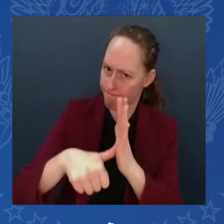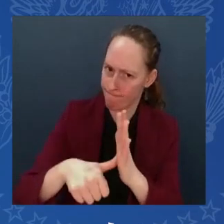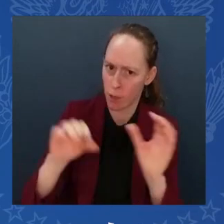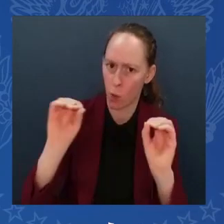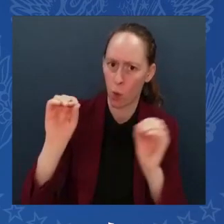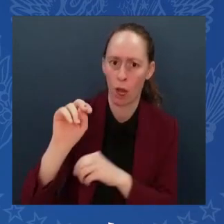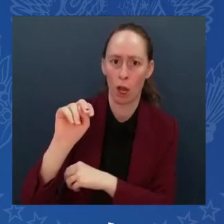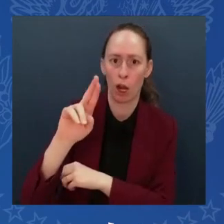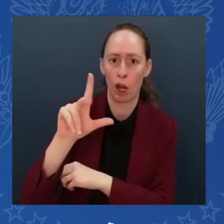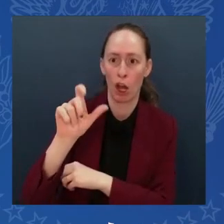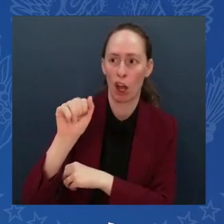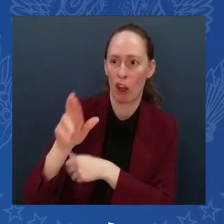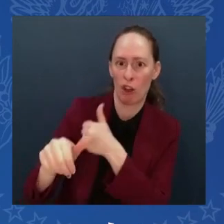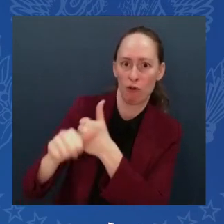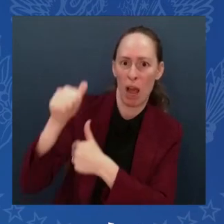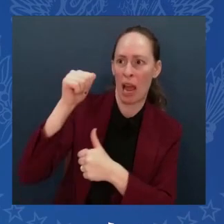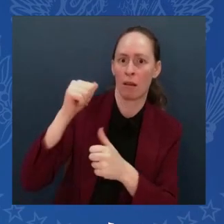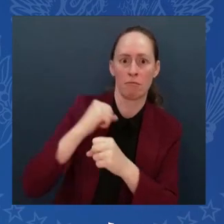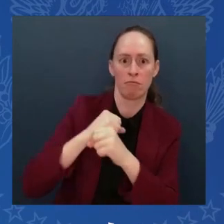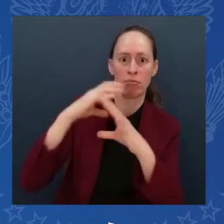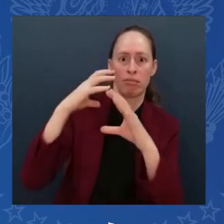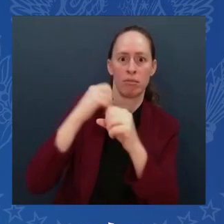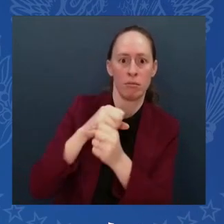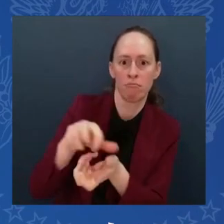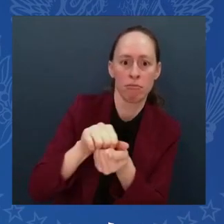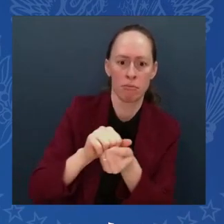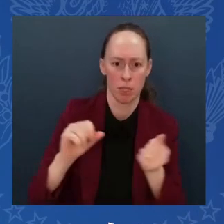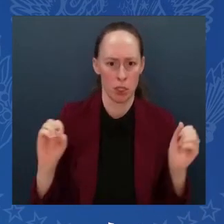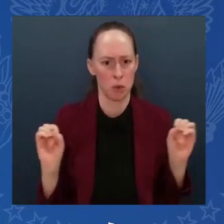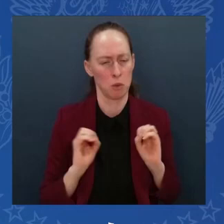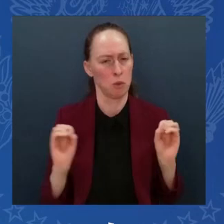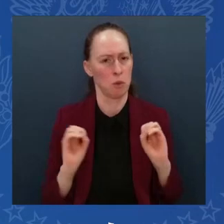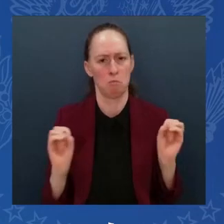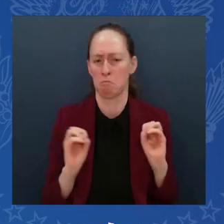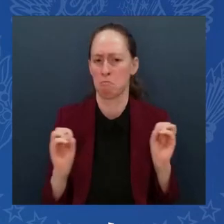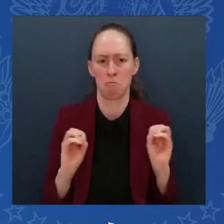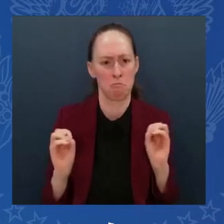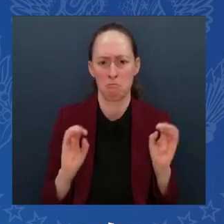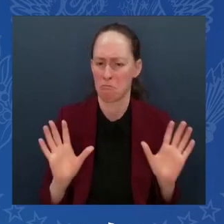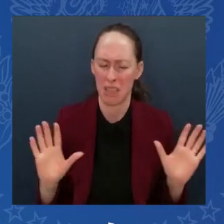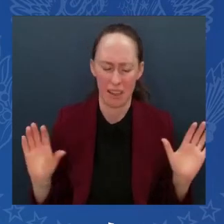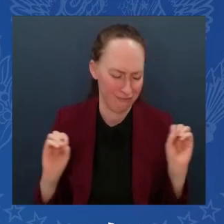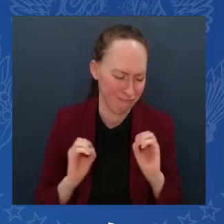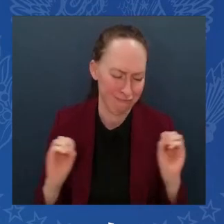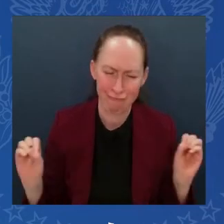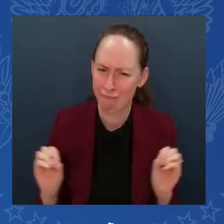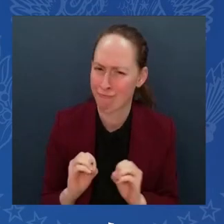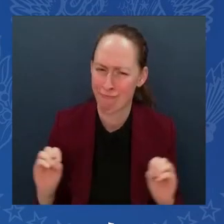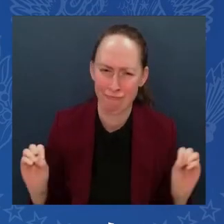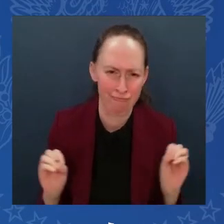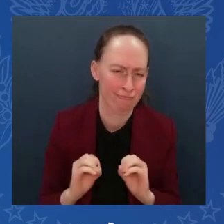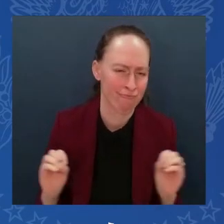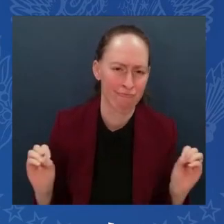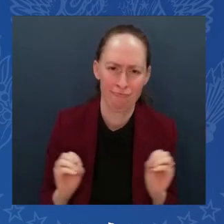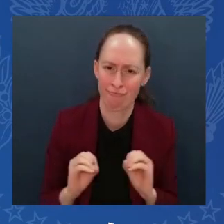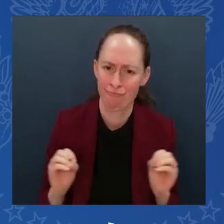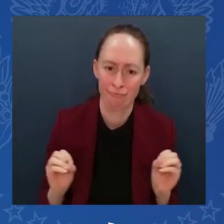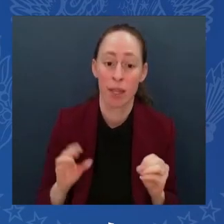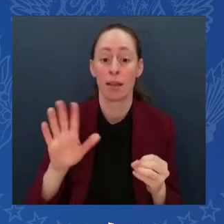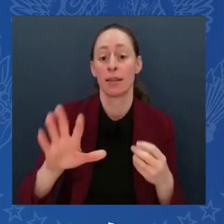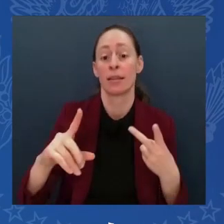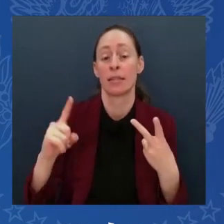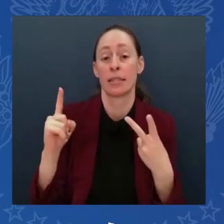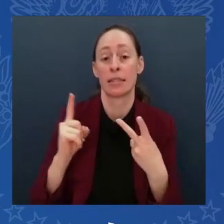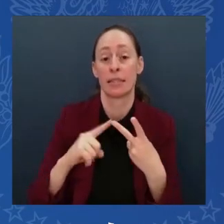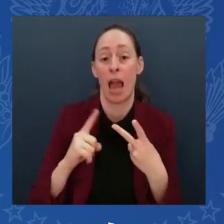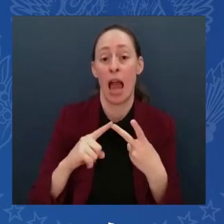world with what Russia is doing at the moment, number one. Number two, anything that they're doing or they will do relates